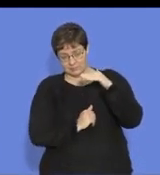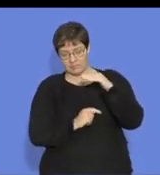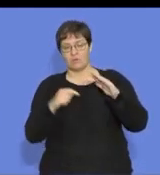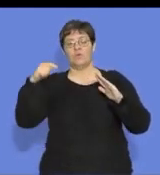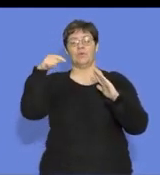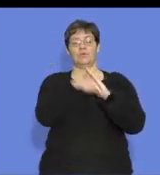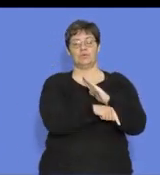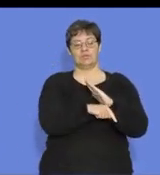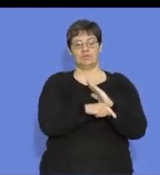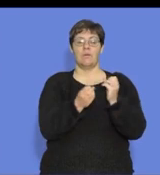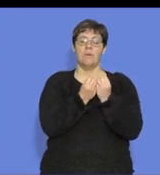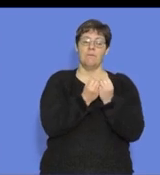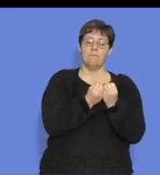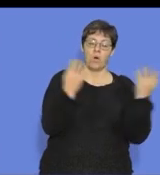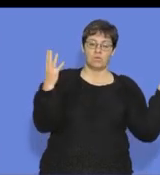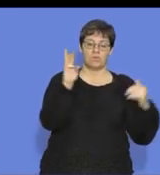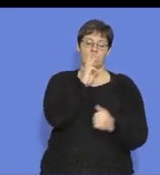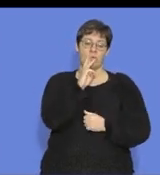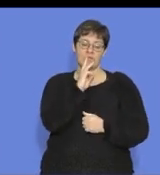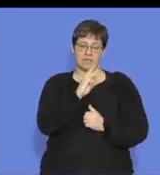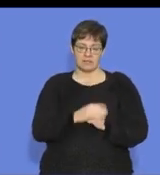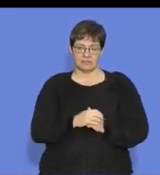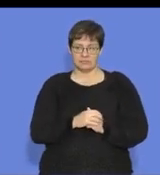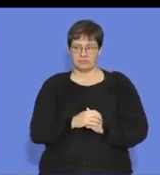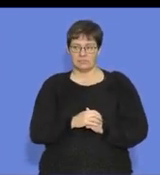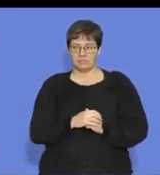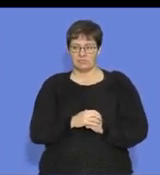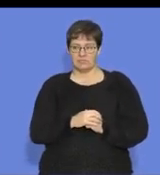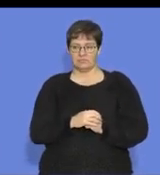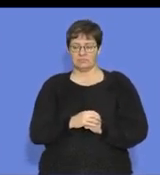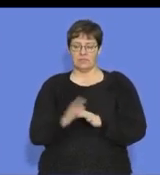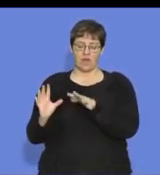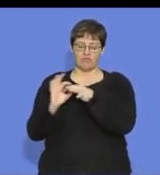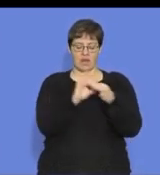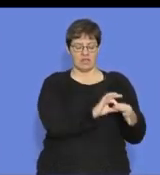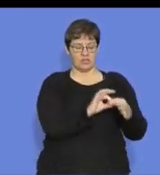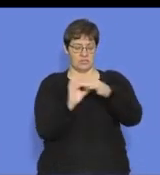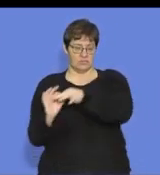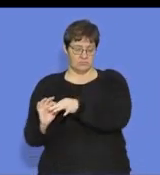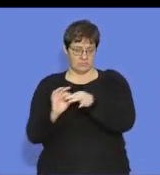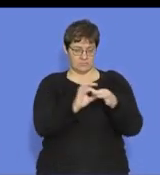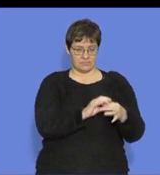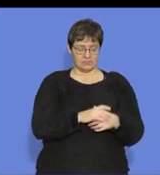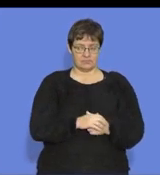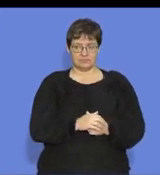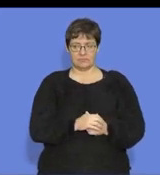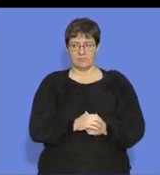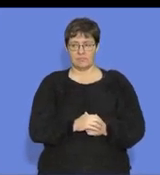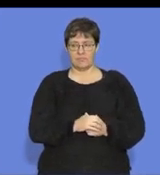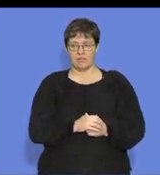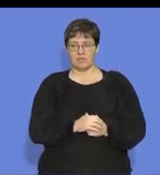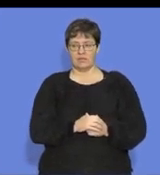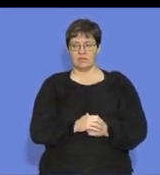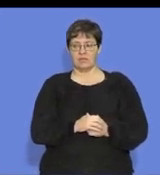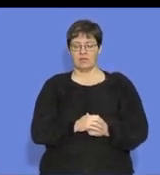loses the most water. So that's your relationship, loses the most water. And